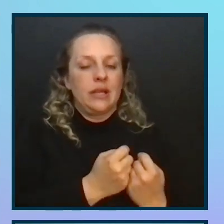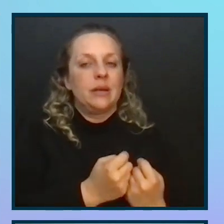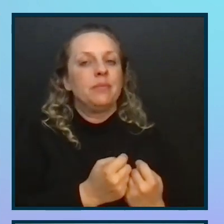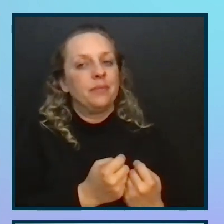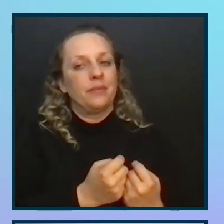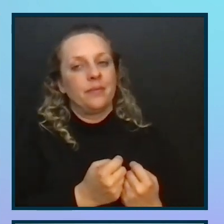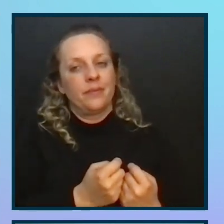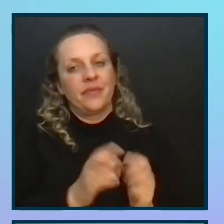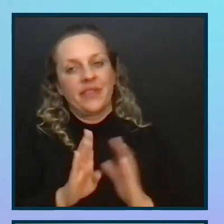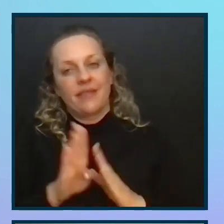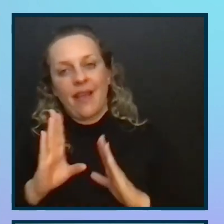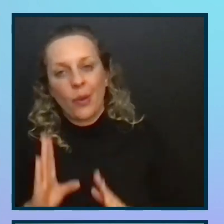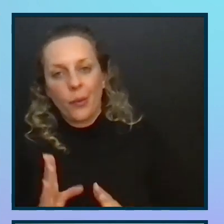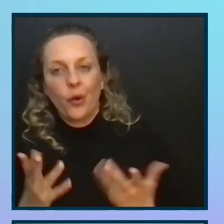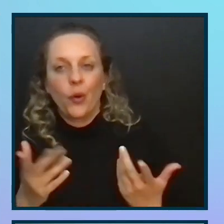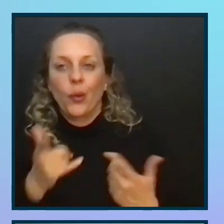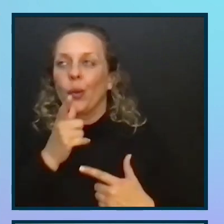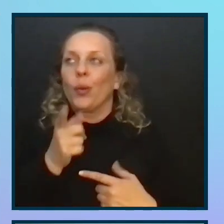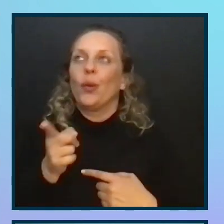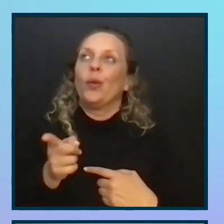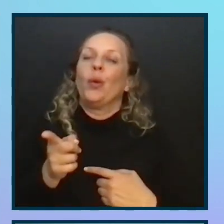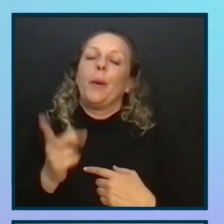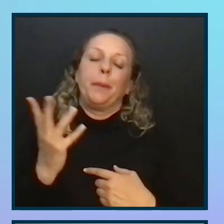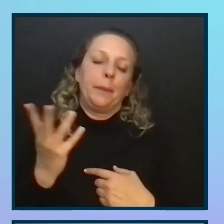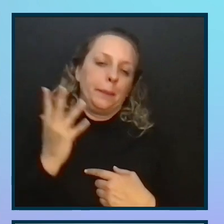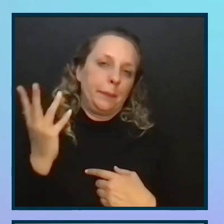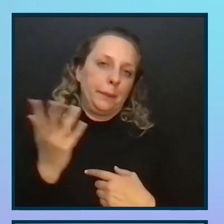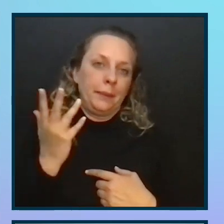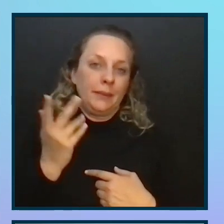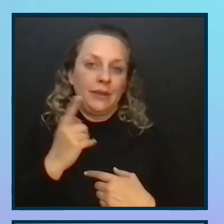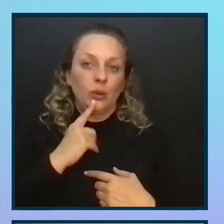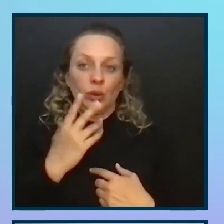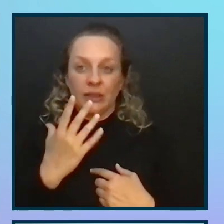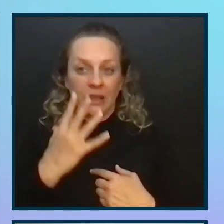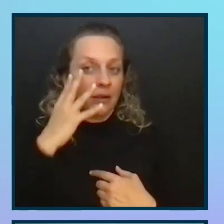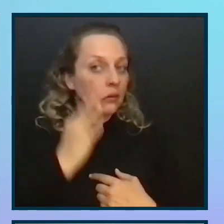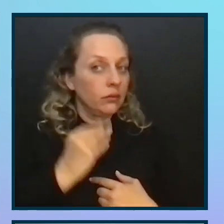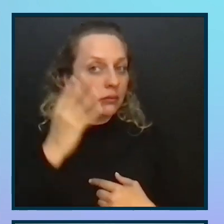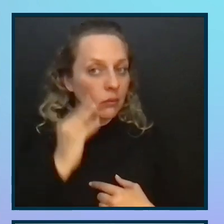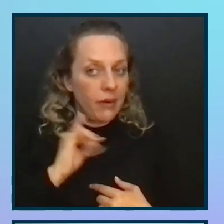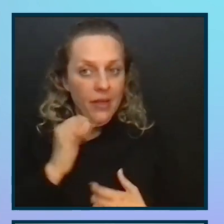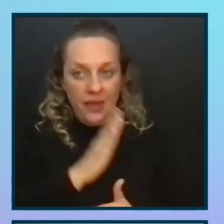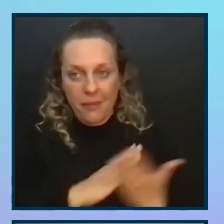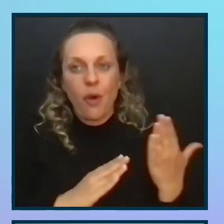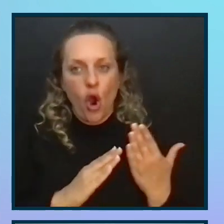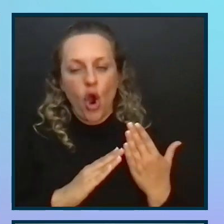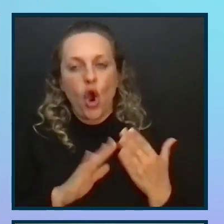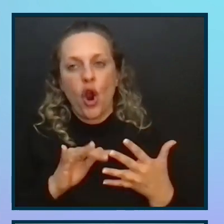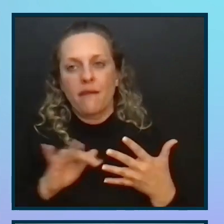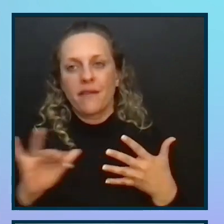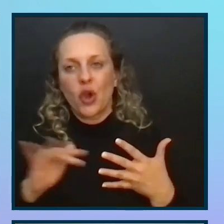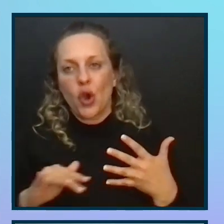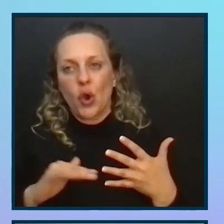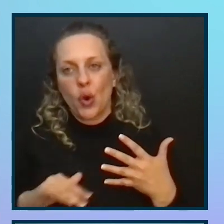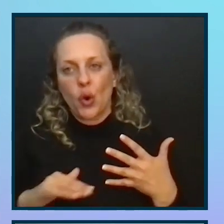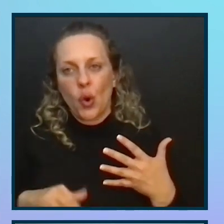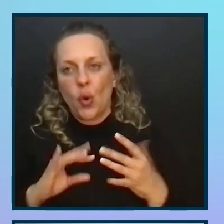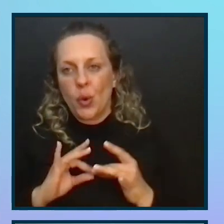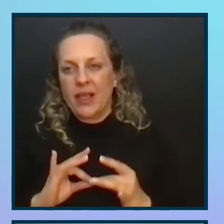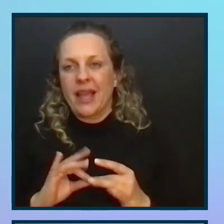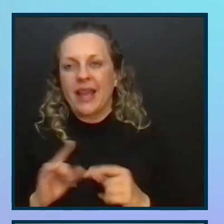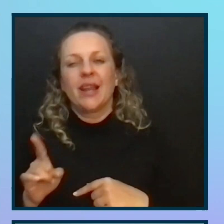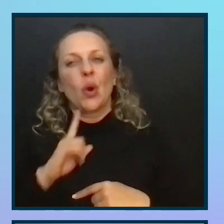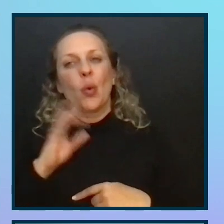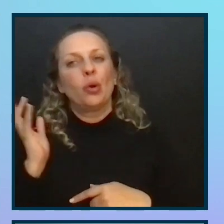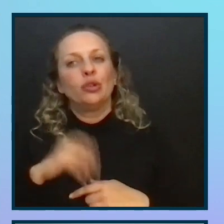a developer who is super familiar with that part of the code that maybe the feature set is related to will join